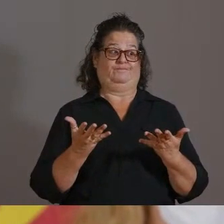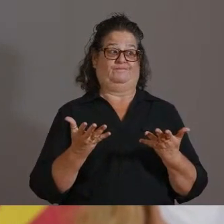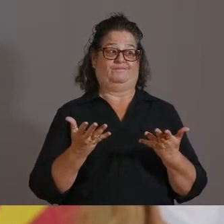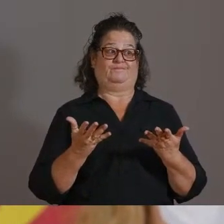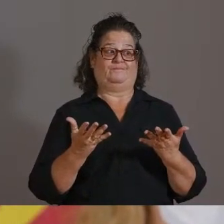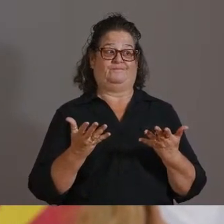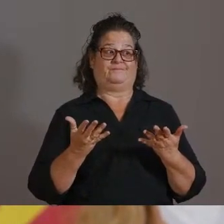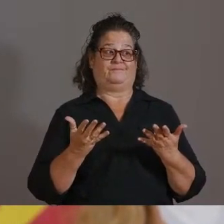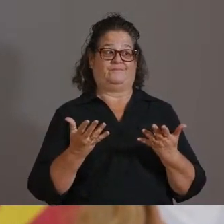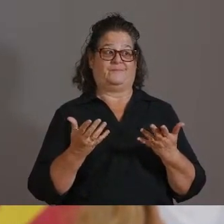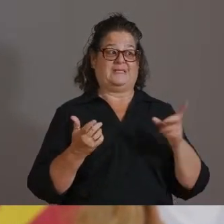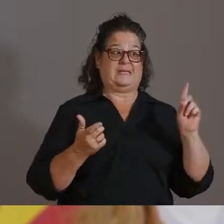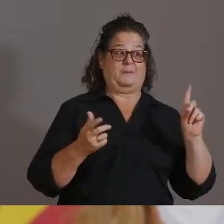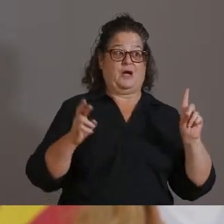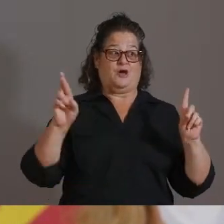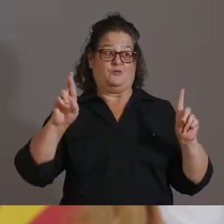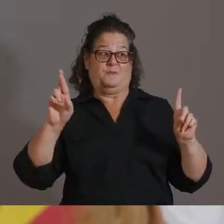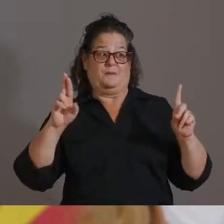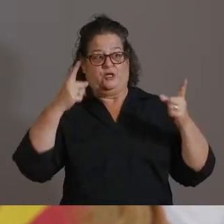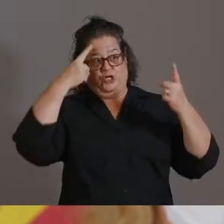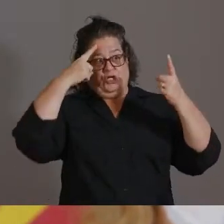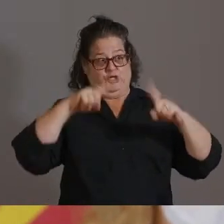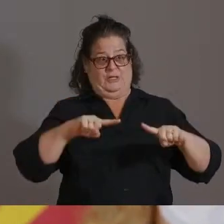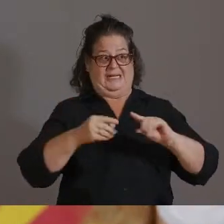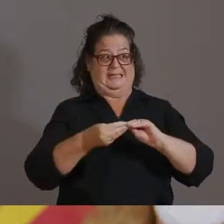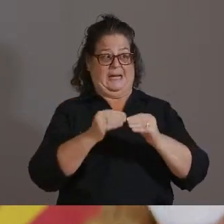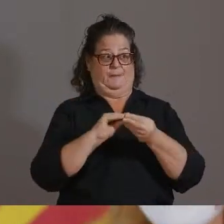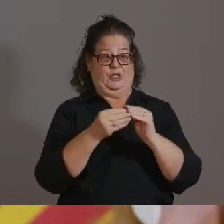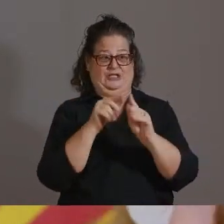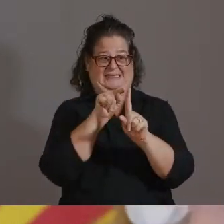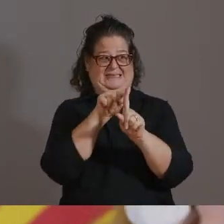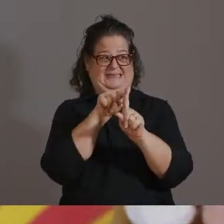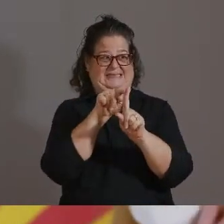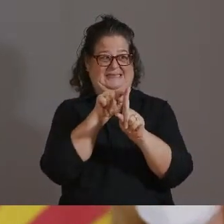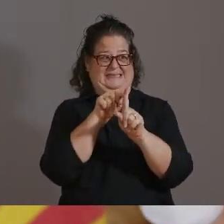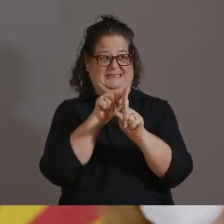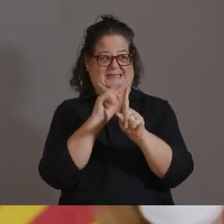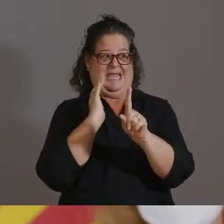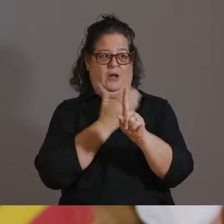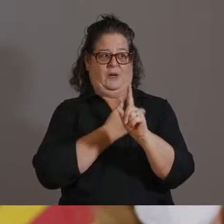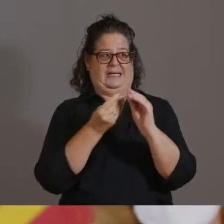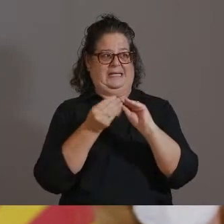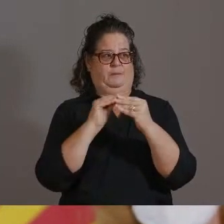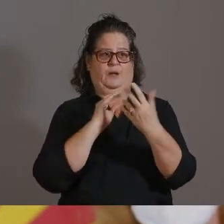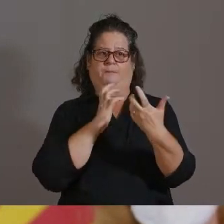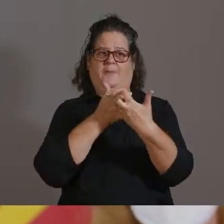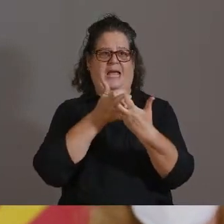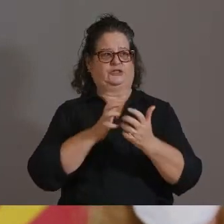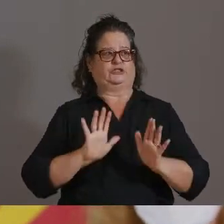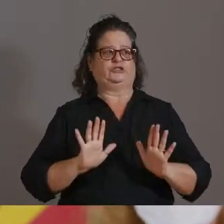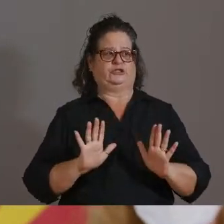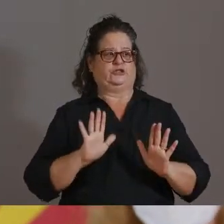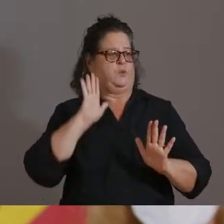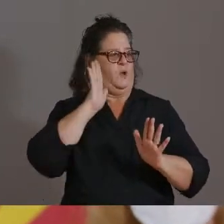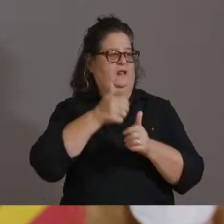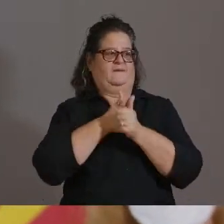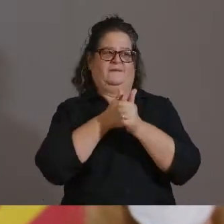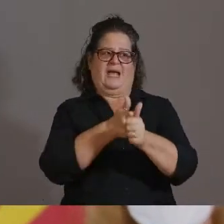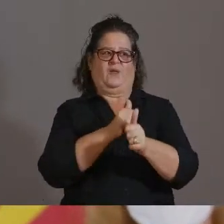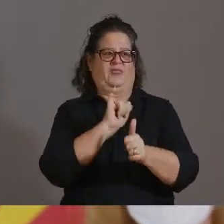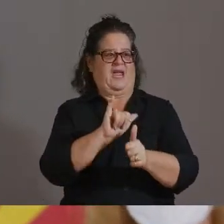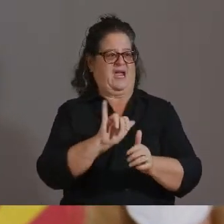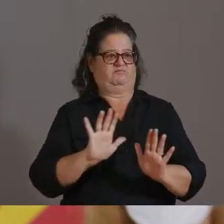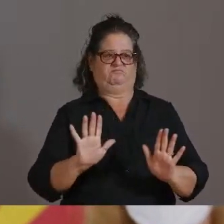way, advised by the public health experts, and we're going to continue to follow that. Does that mean you are prepared